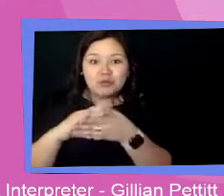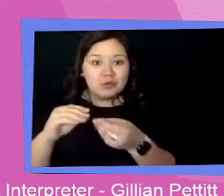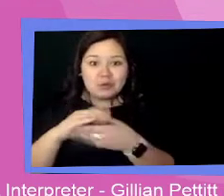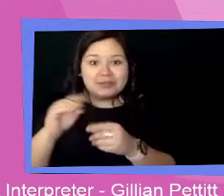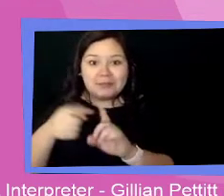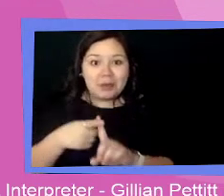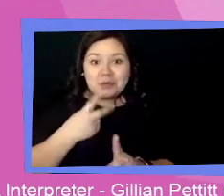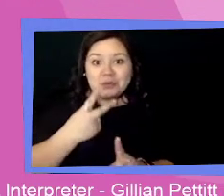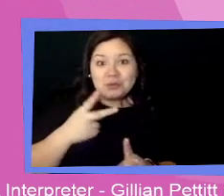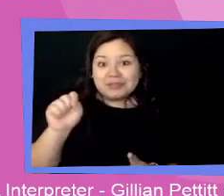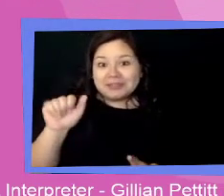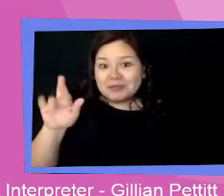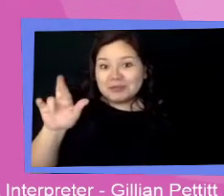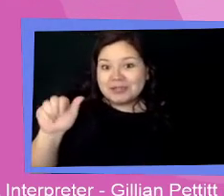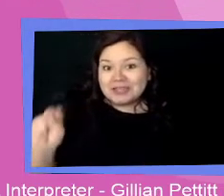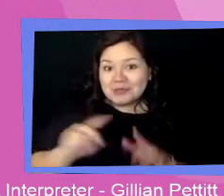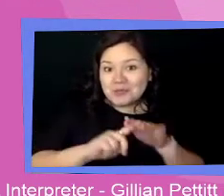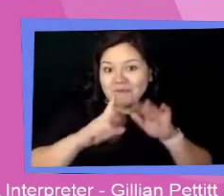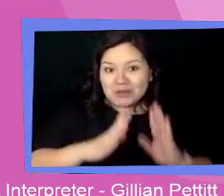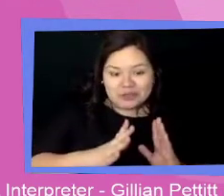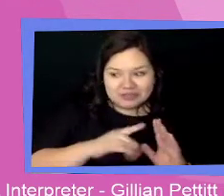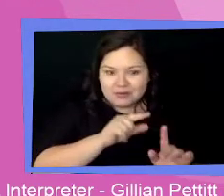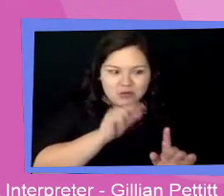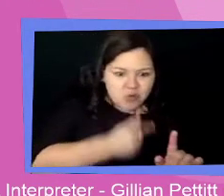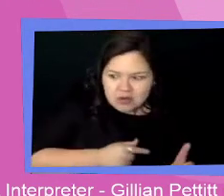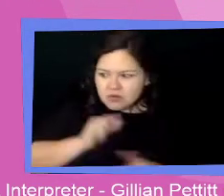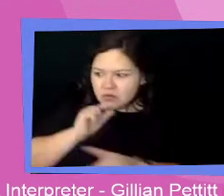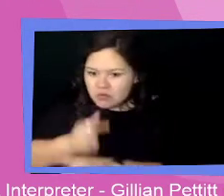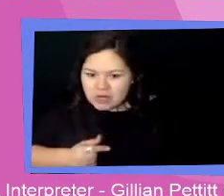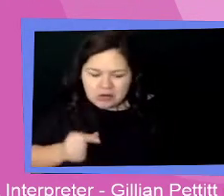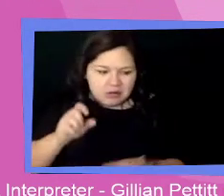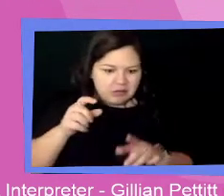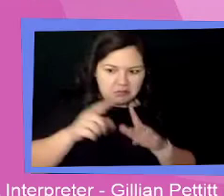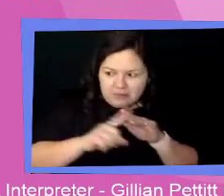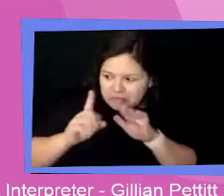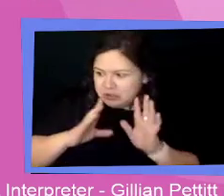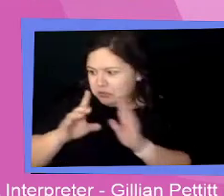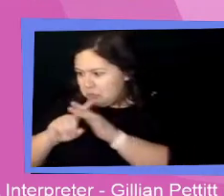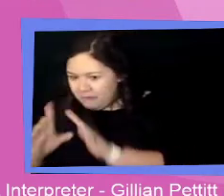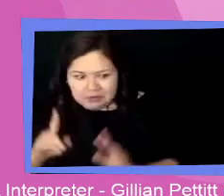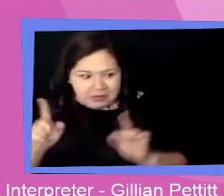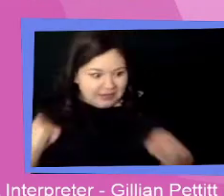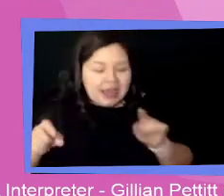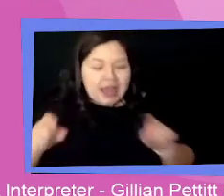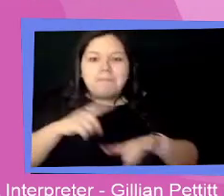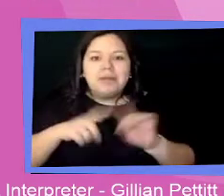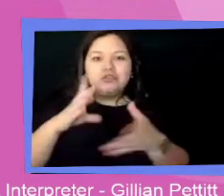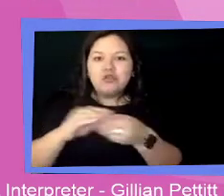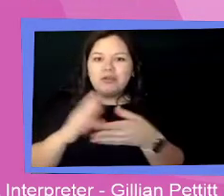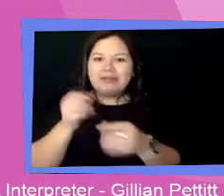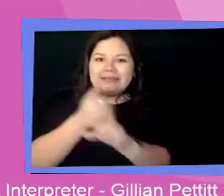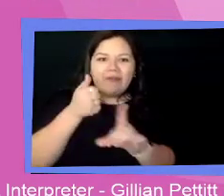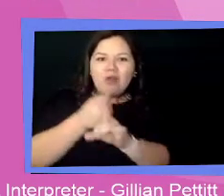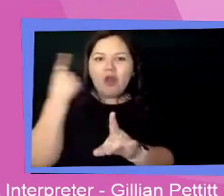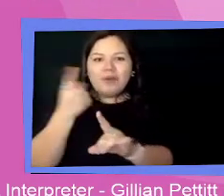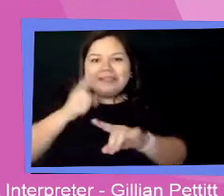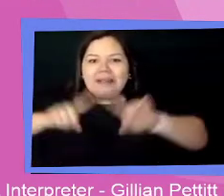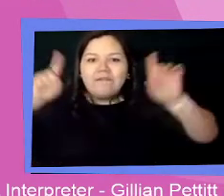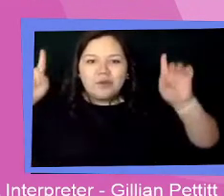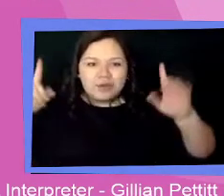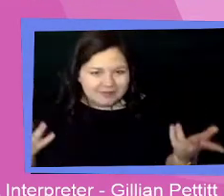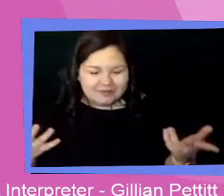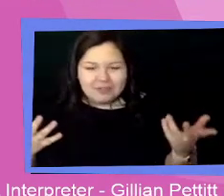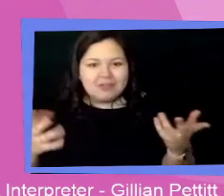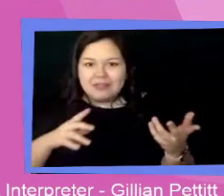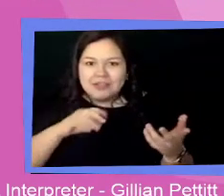queer, but they are going to be completely different. Every single story is going to be completely different. And we need more, you know, we need a critical